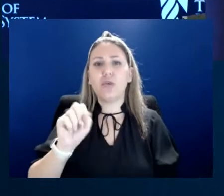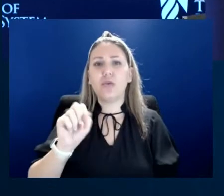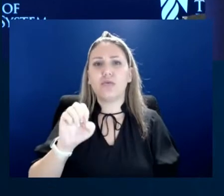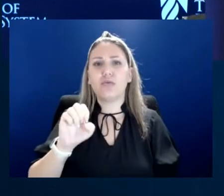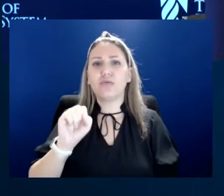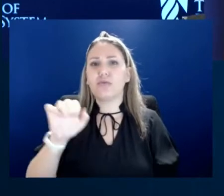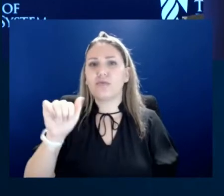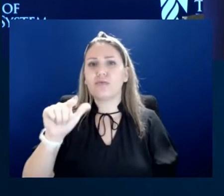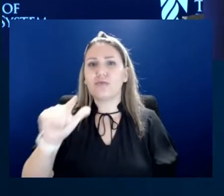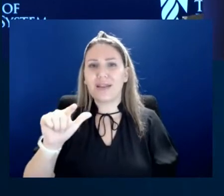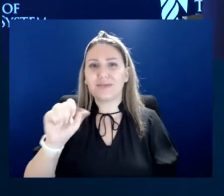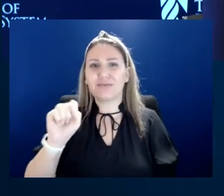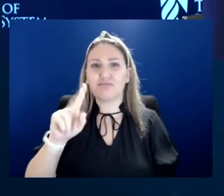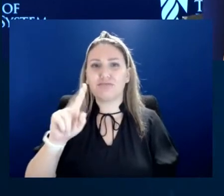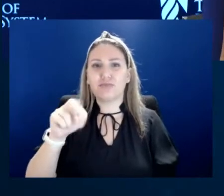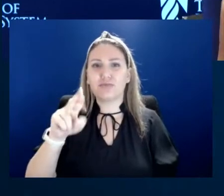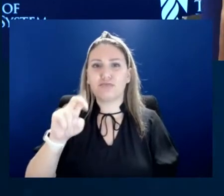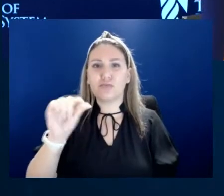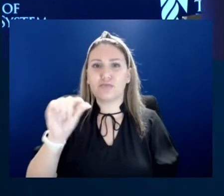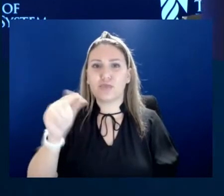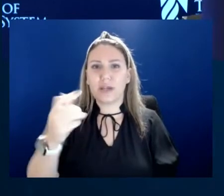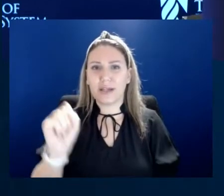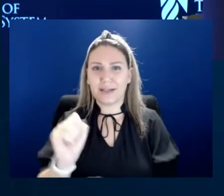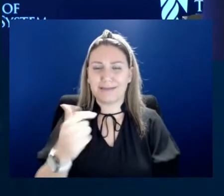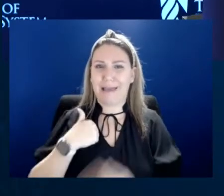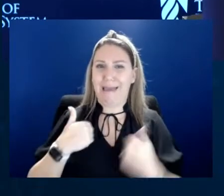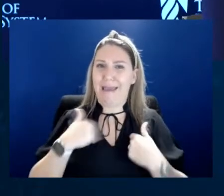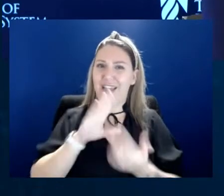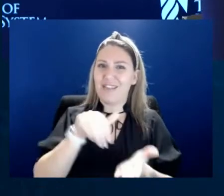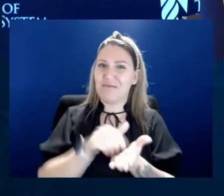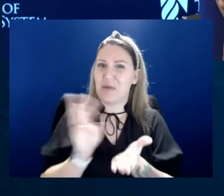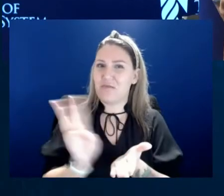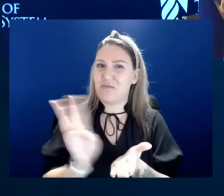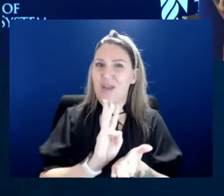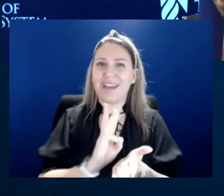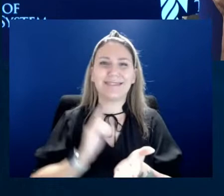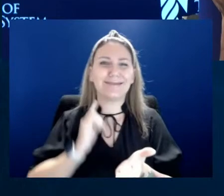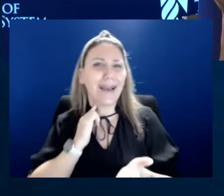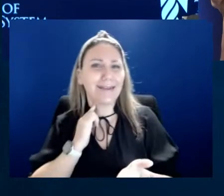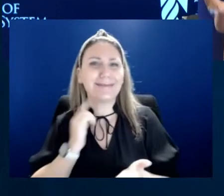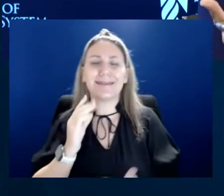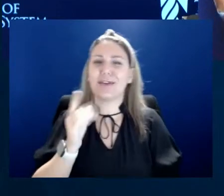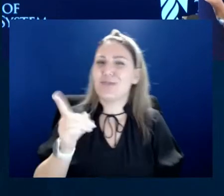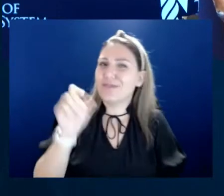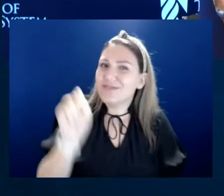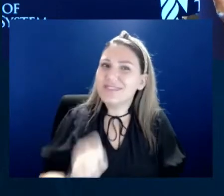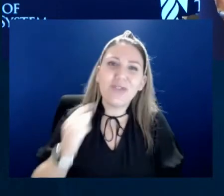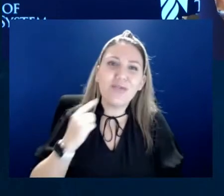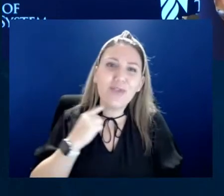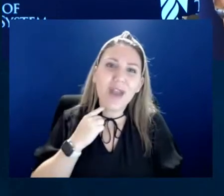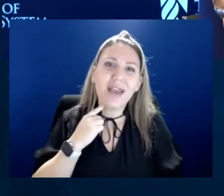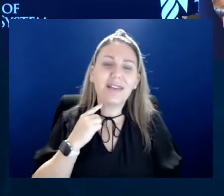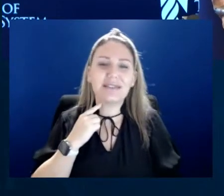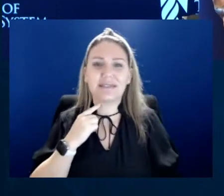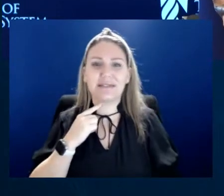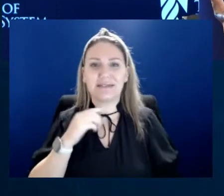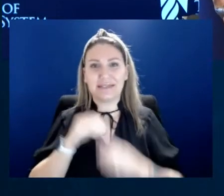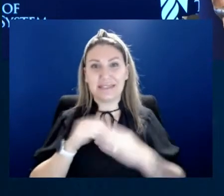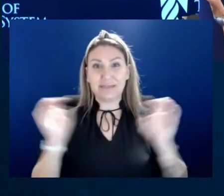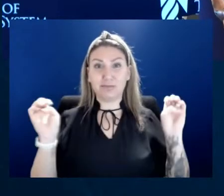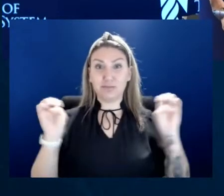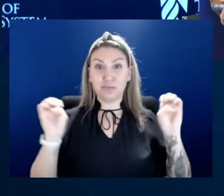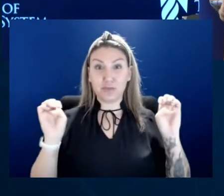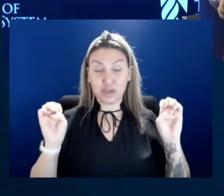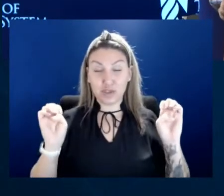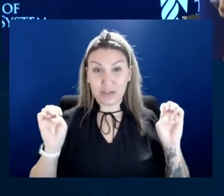ask this. You know, I've got a Midwestern accent, you've got a Southern accent. In an emergency situation that you're